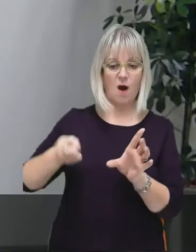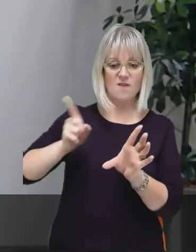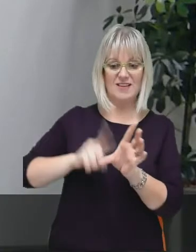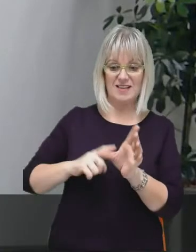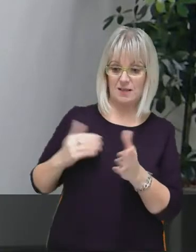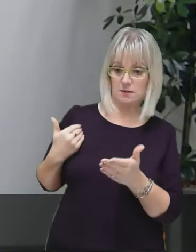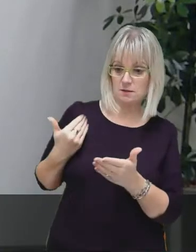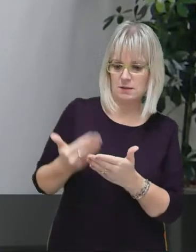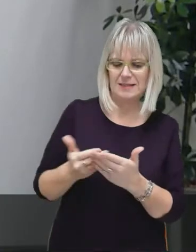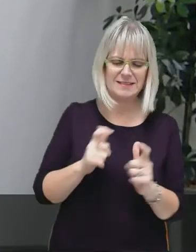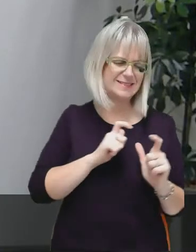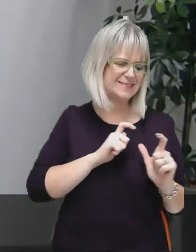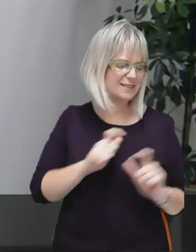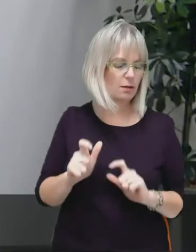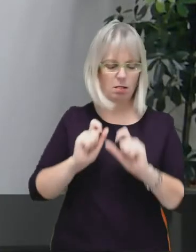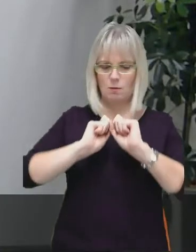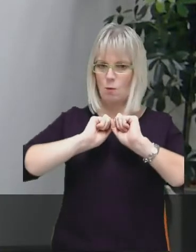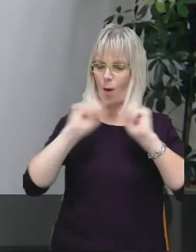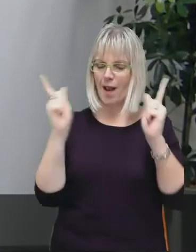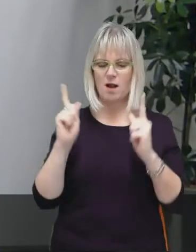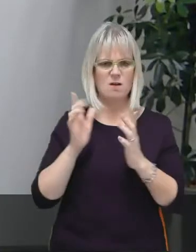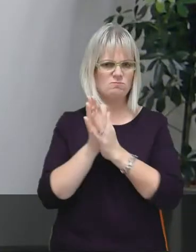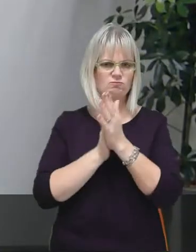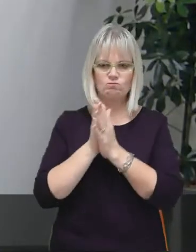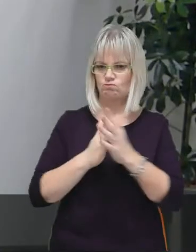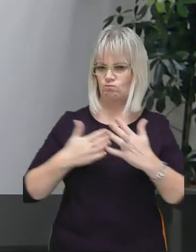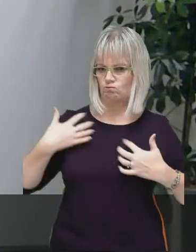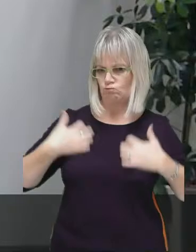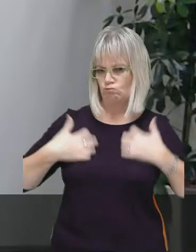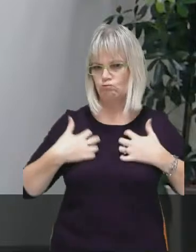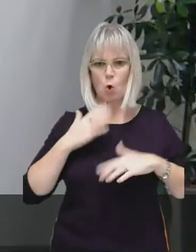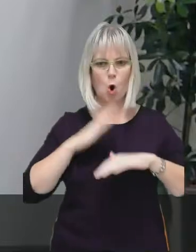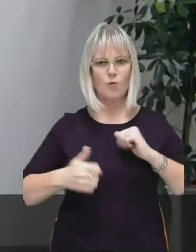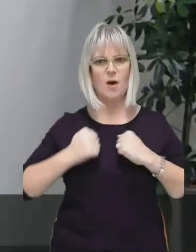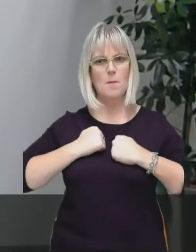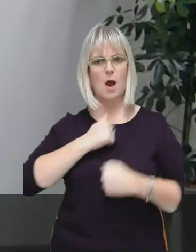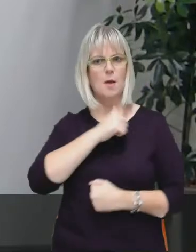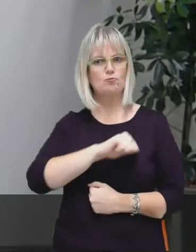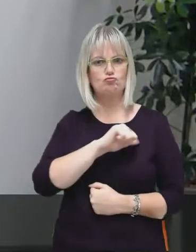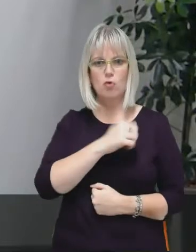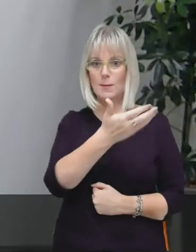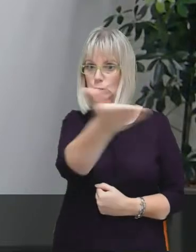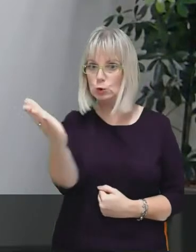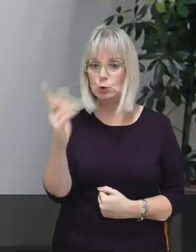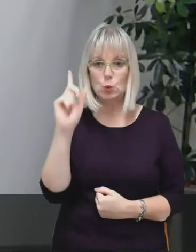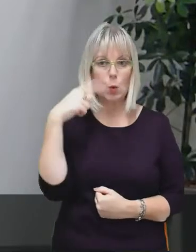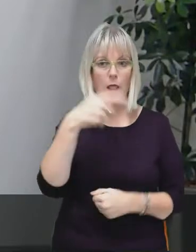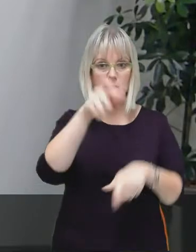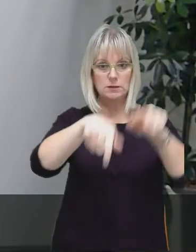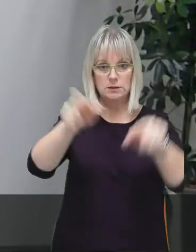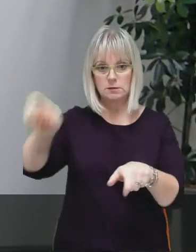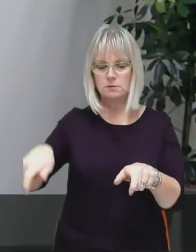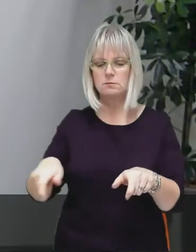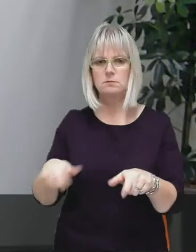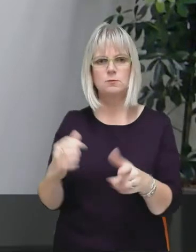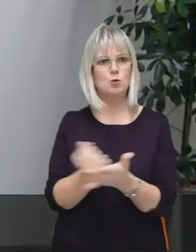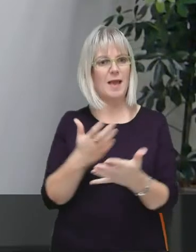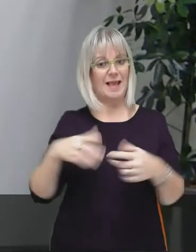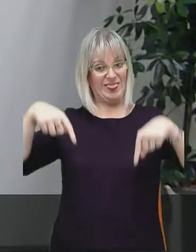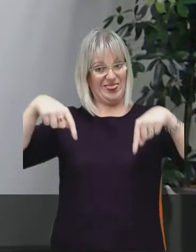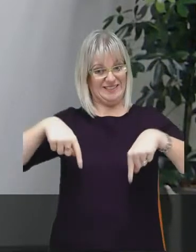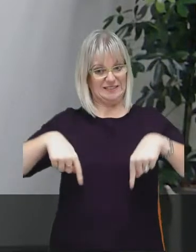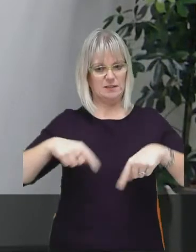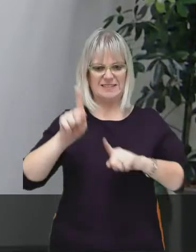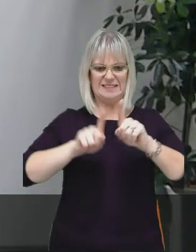about delivering the promise I made to Londoners, to make this city a fairer city where everyone can